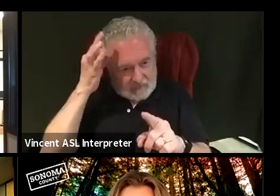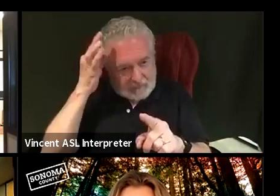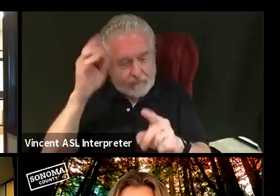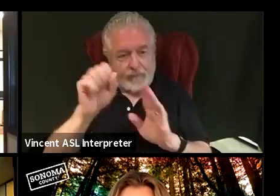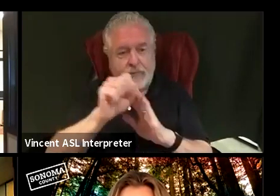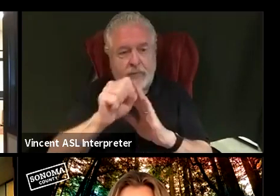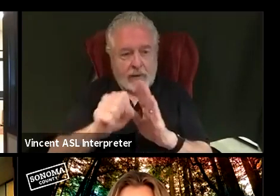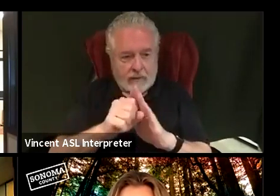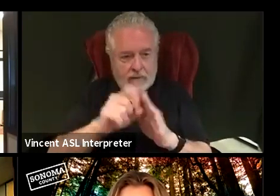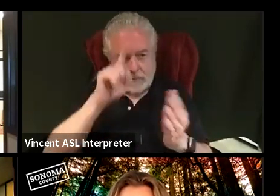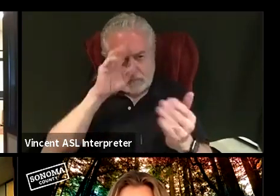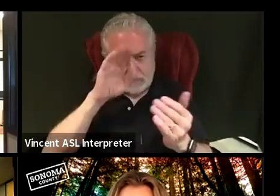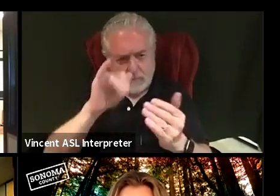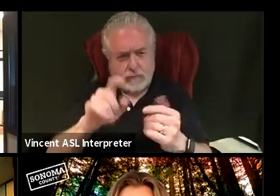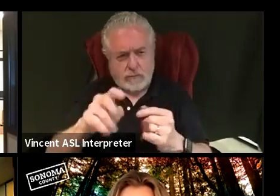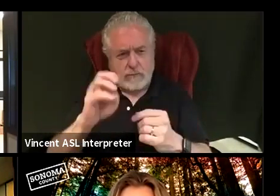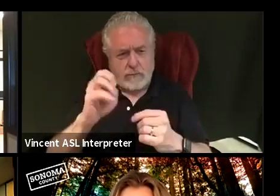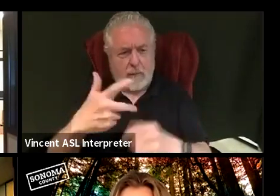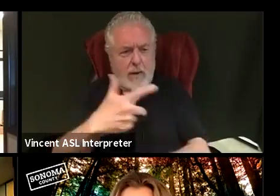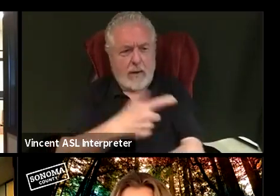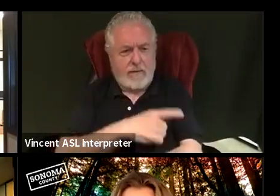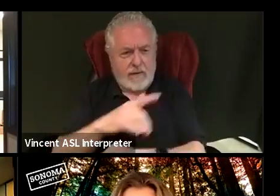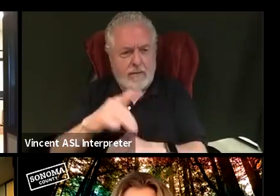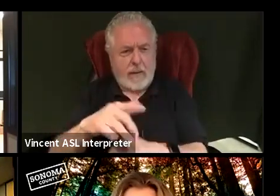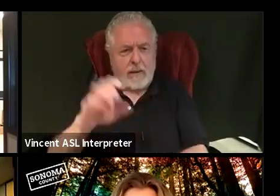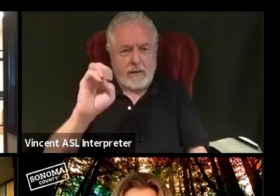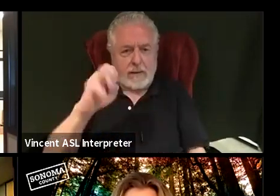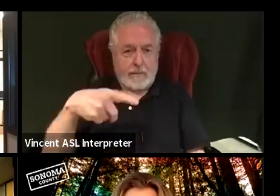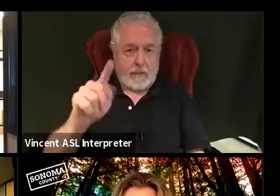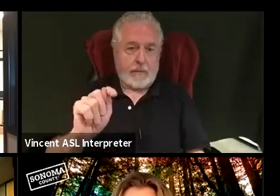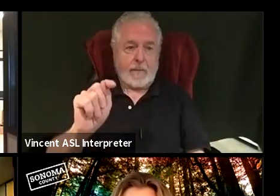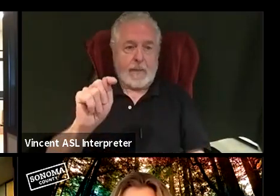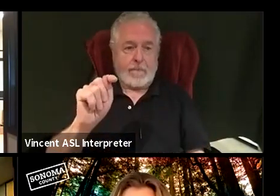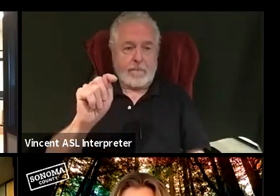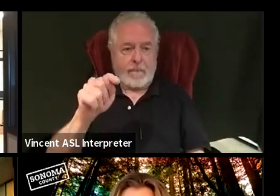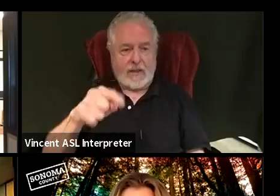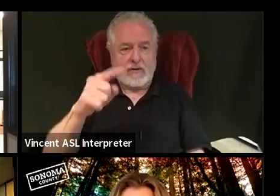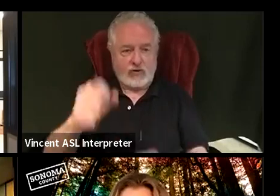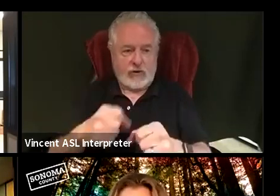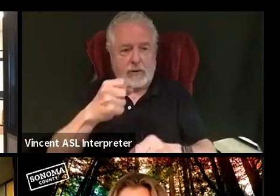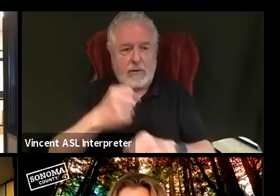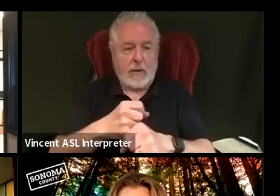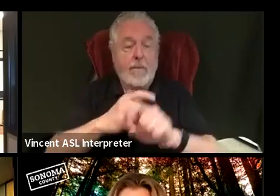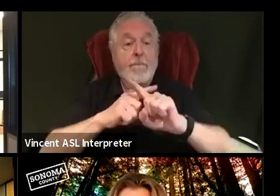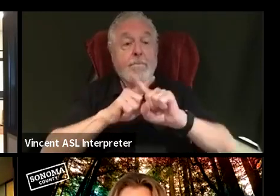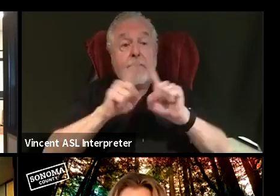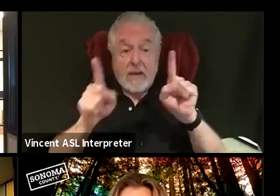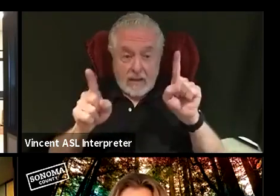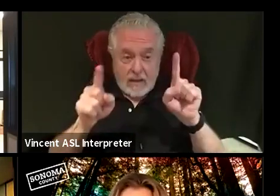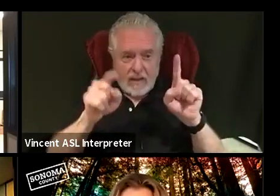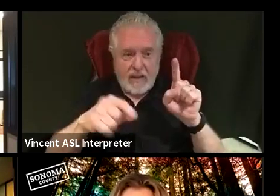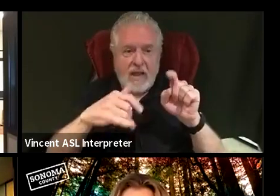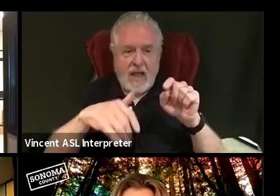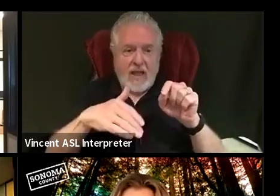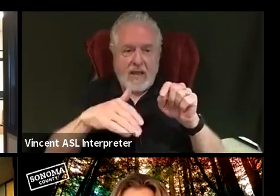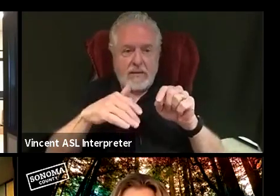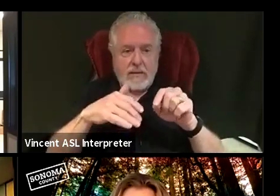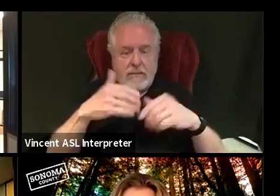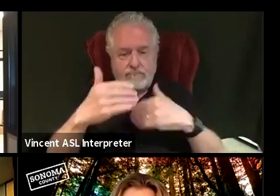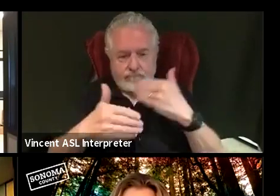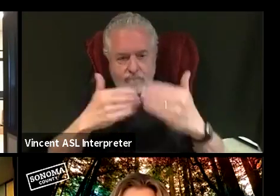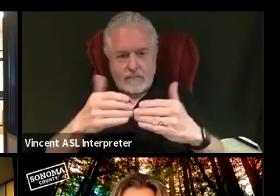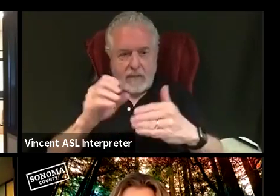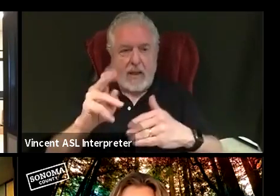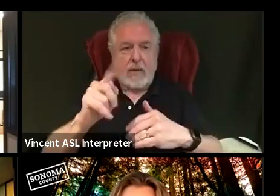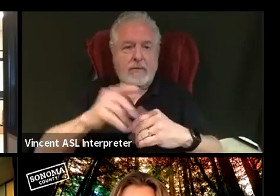state that they anticipate that there should be a vaccine available by September of this year. But again, that still has to kind of play itself